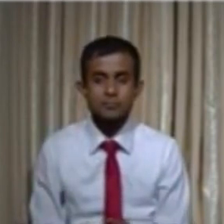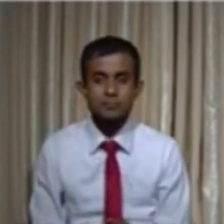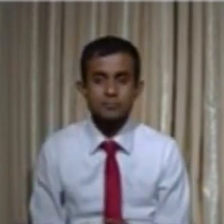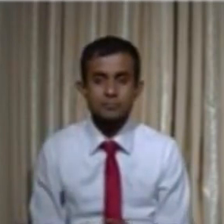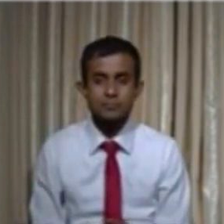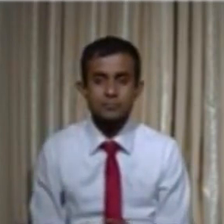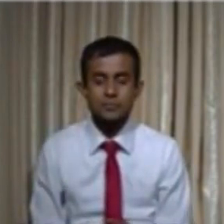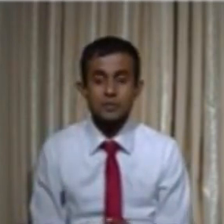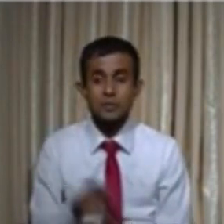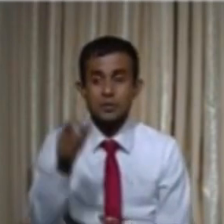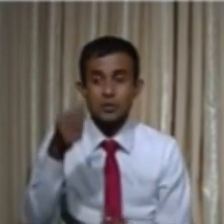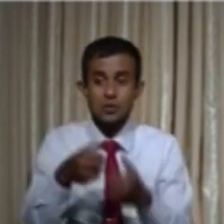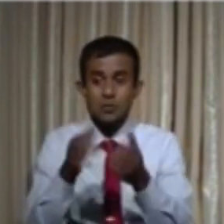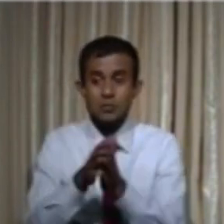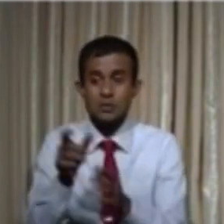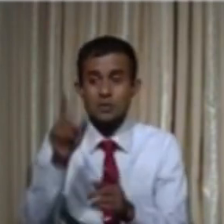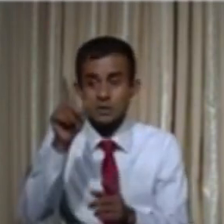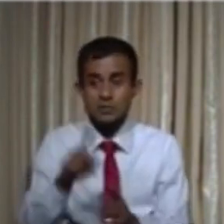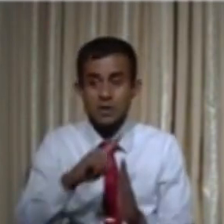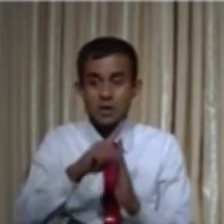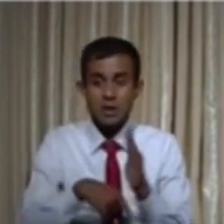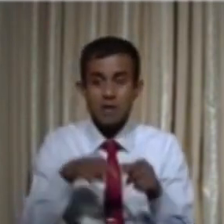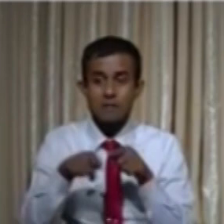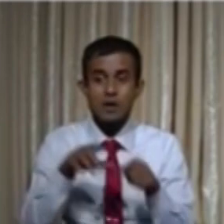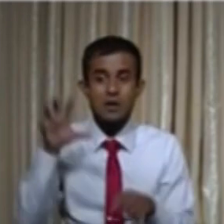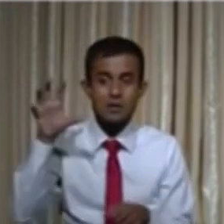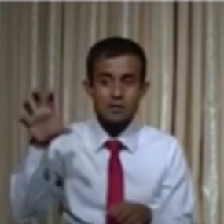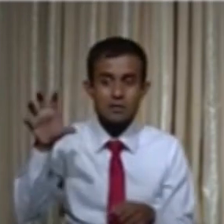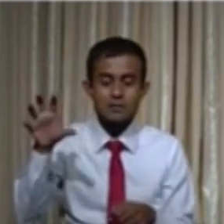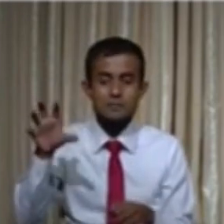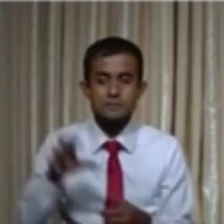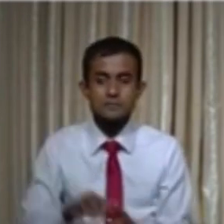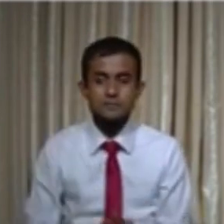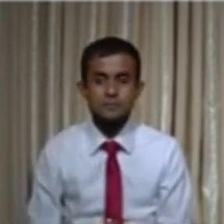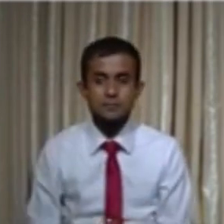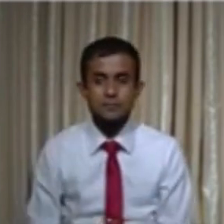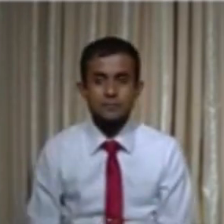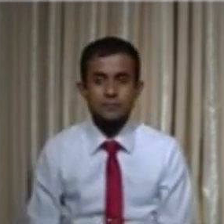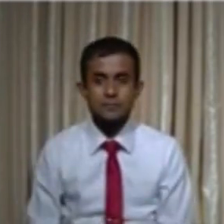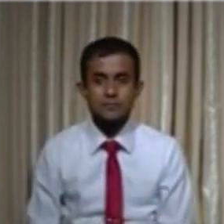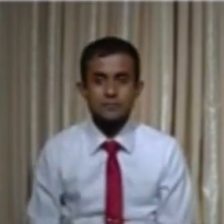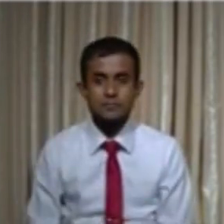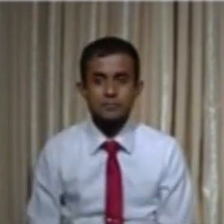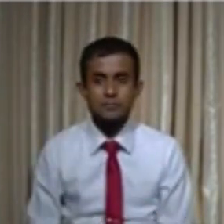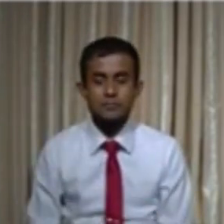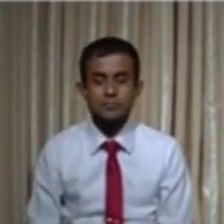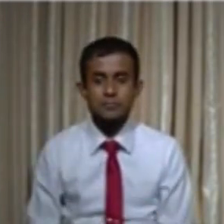paraphrase, you know, to have various organizations and parties